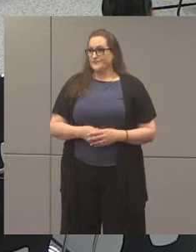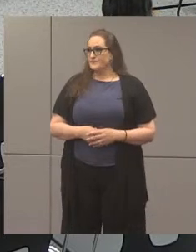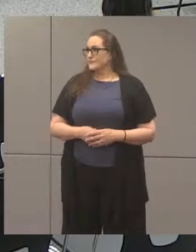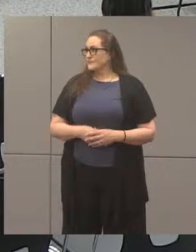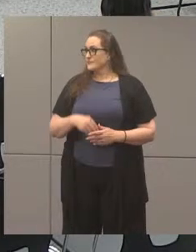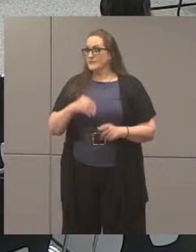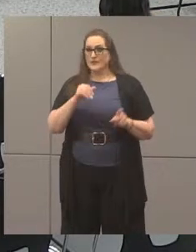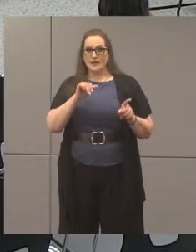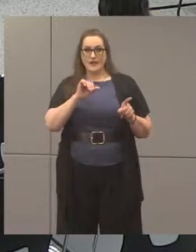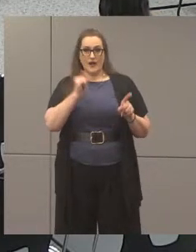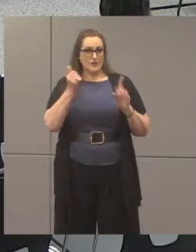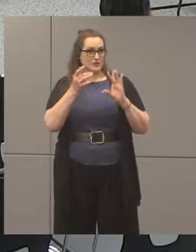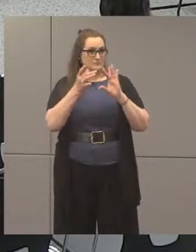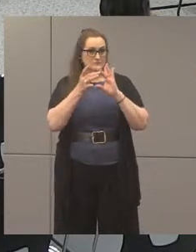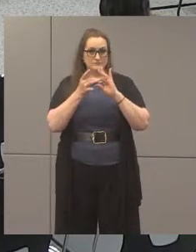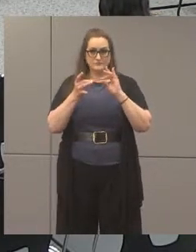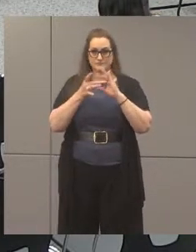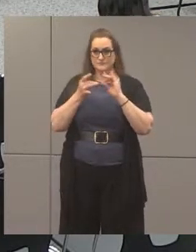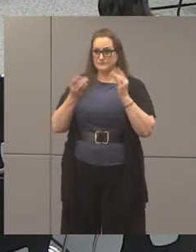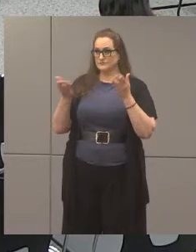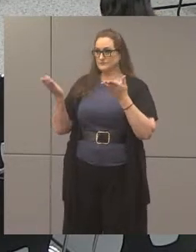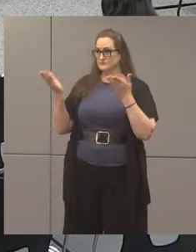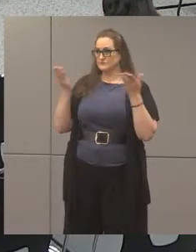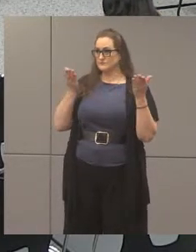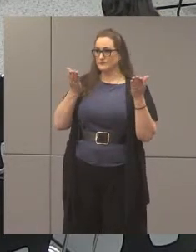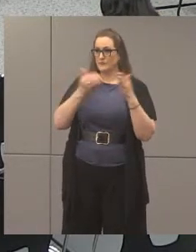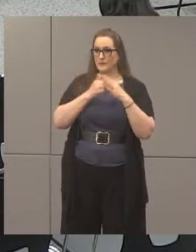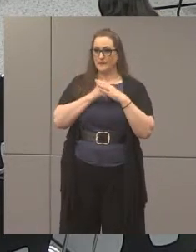Any other comments?